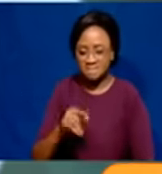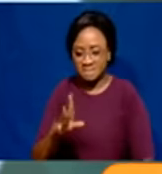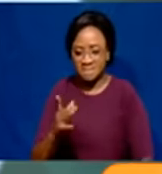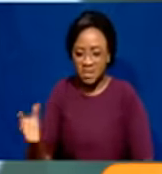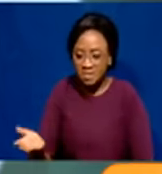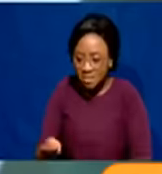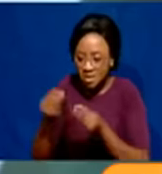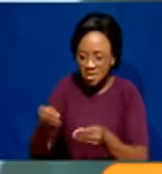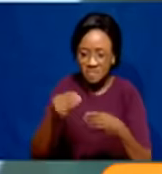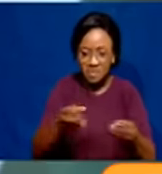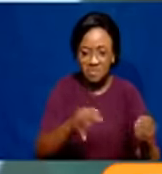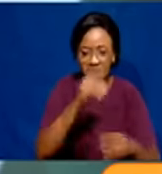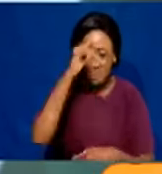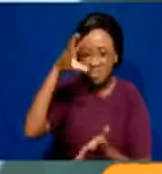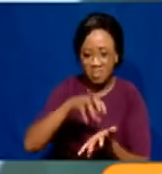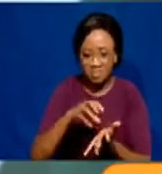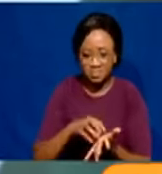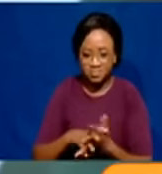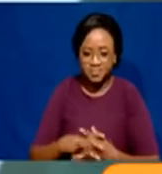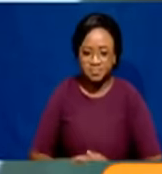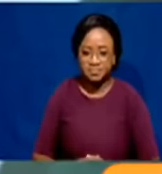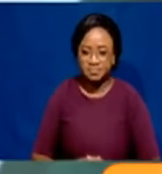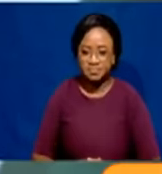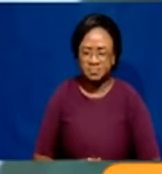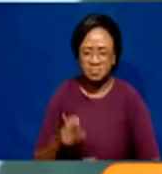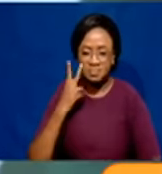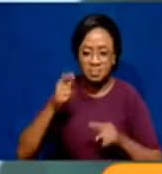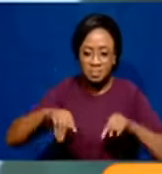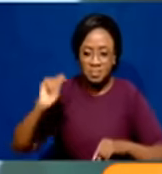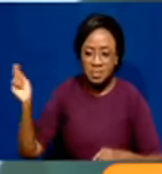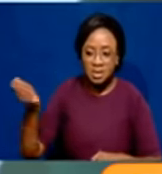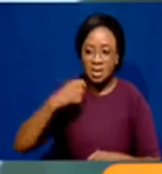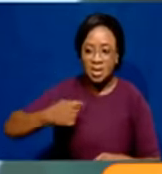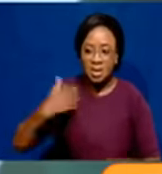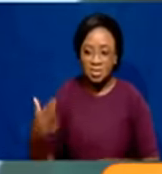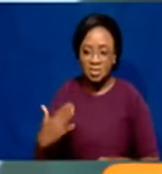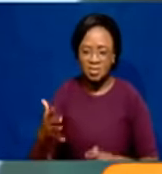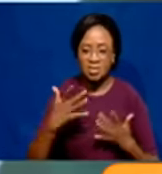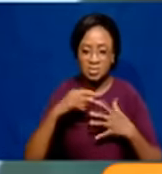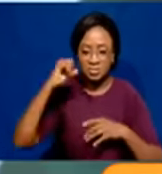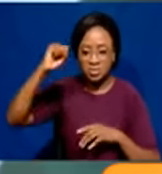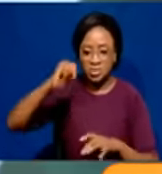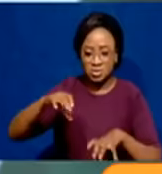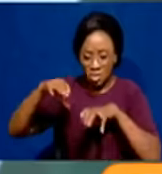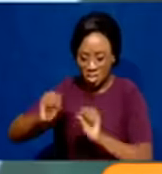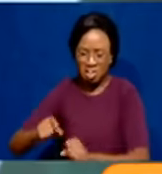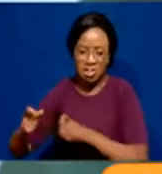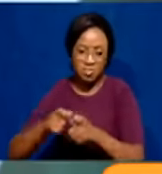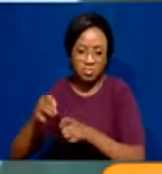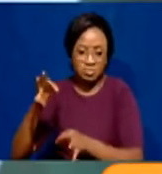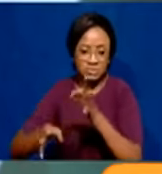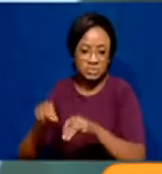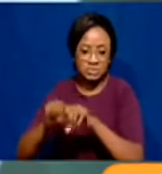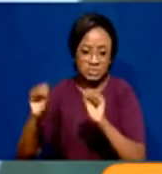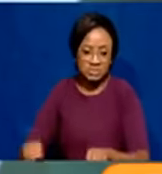position. You see, what we have in Kenya is a political takeover of the justice system in Kenya. It's very